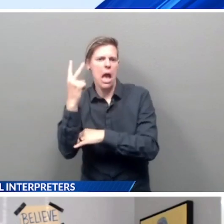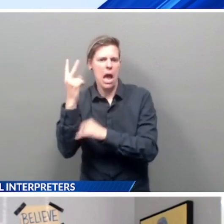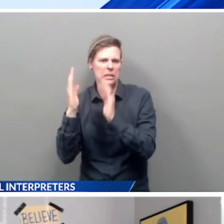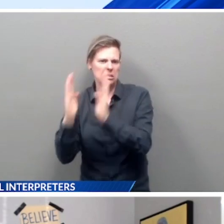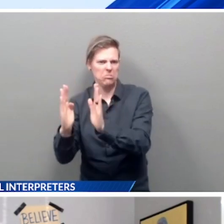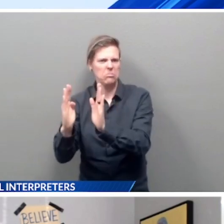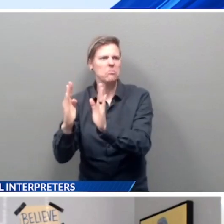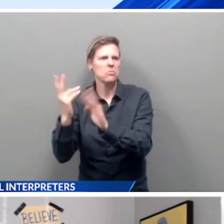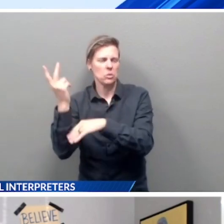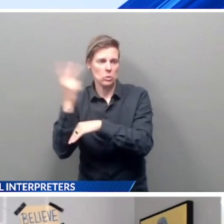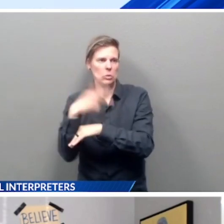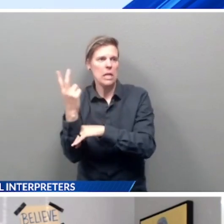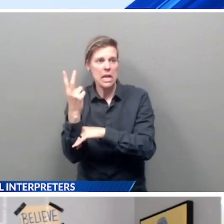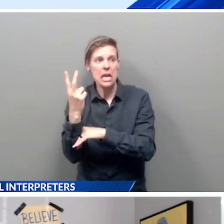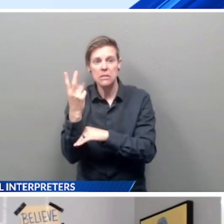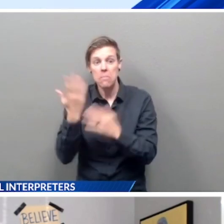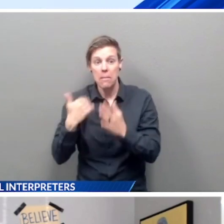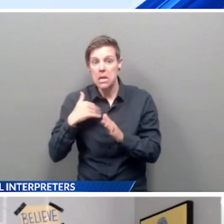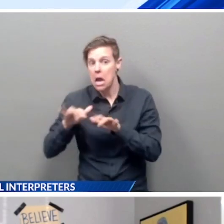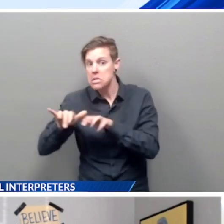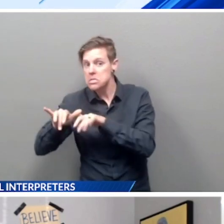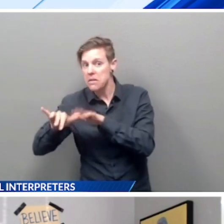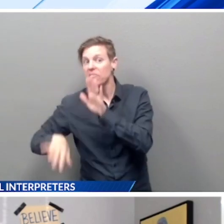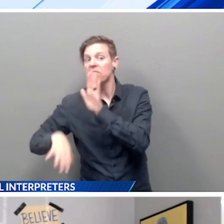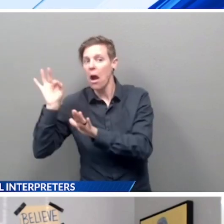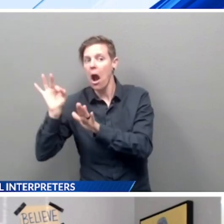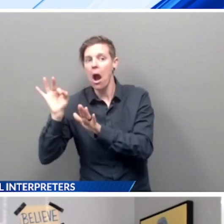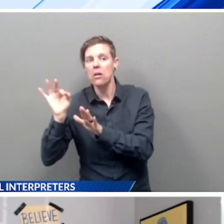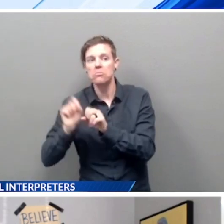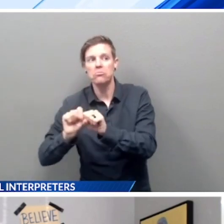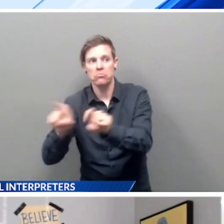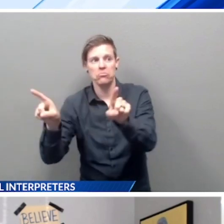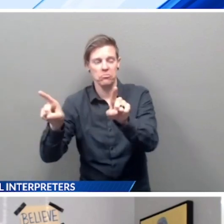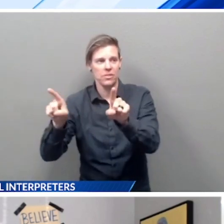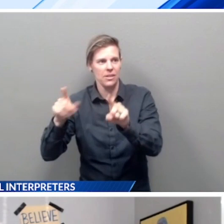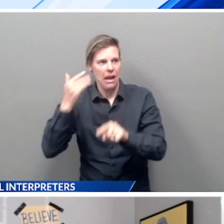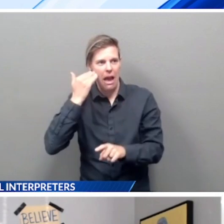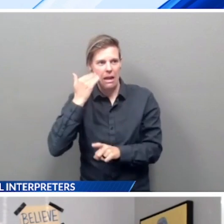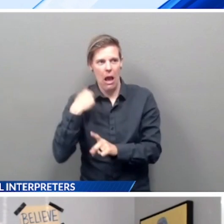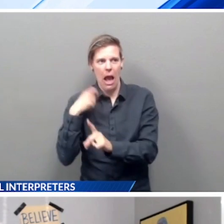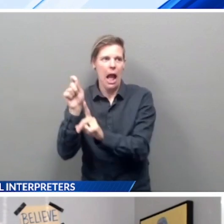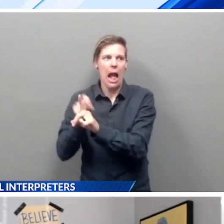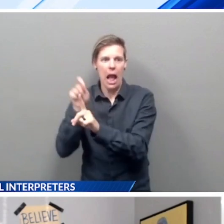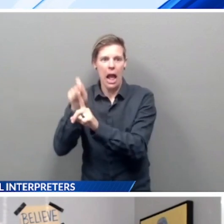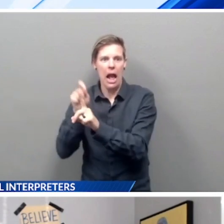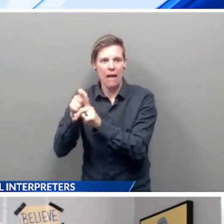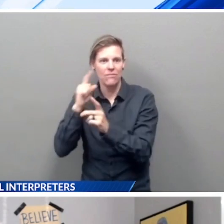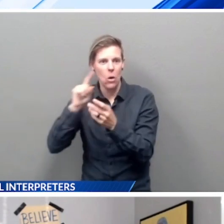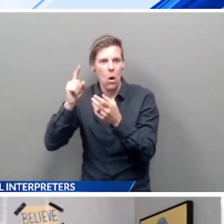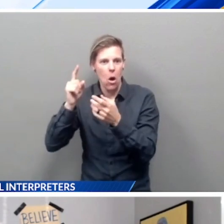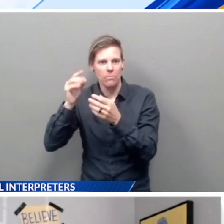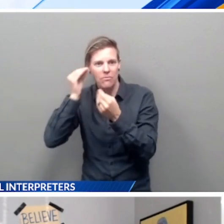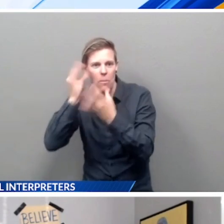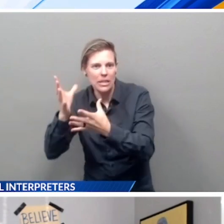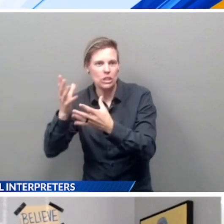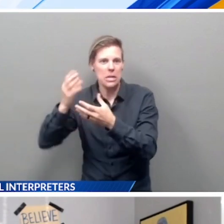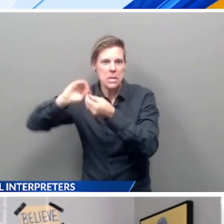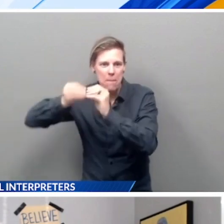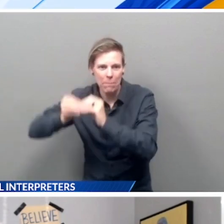find them. I'm still pestering Katrina Otram Lopez to send me the nursing home deck, but I'm not getting that. So